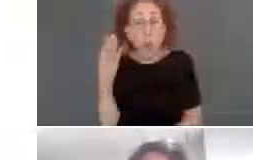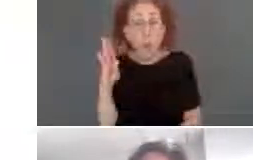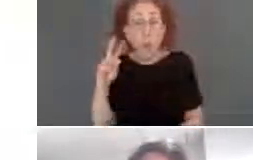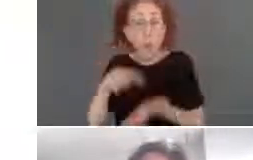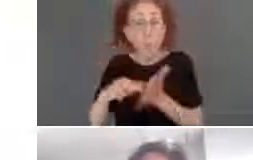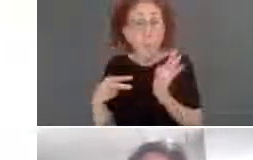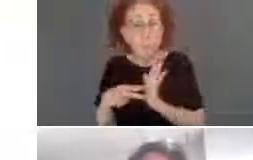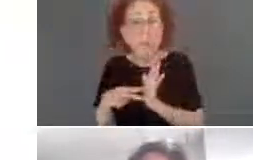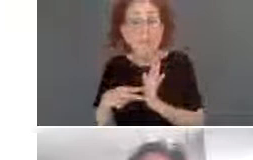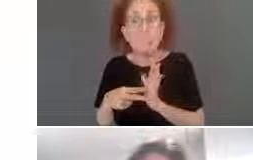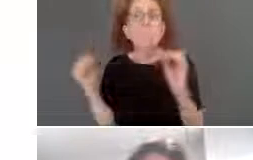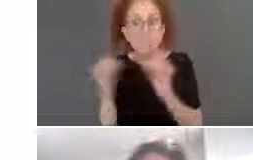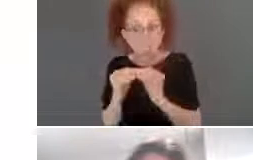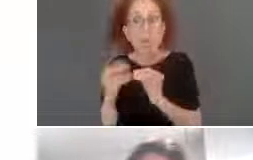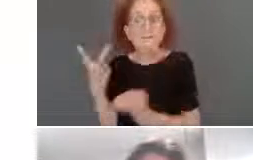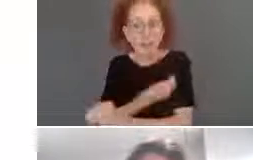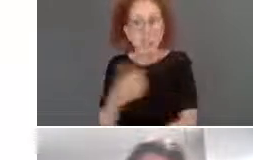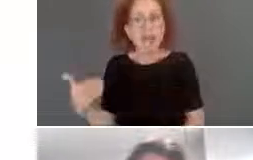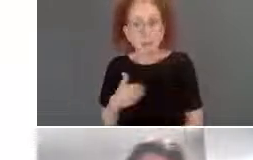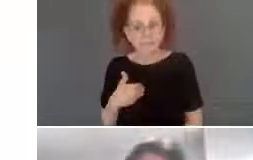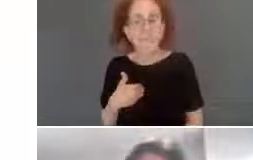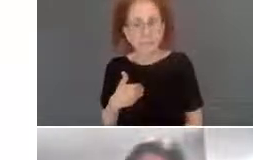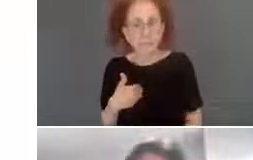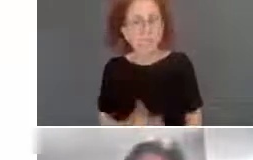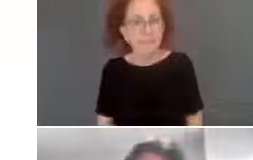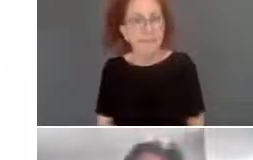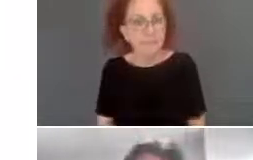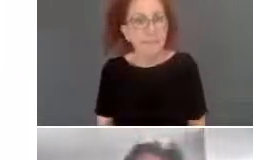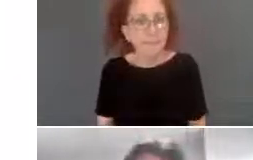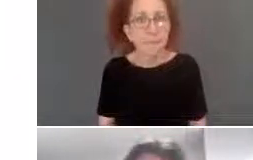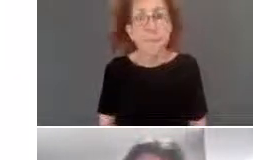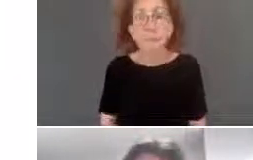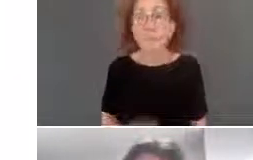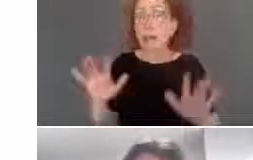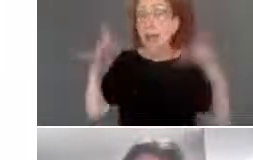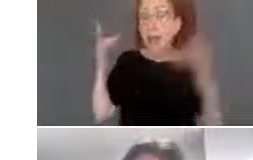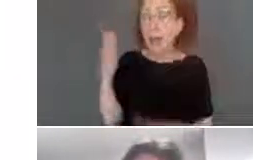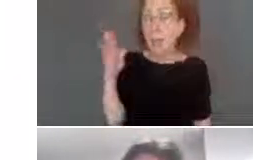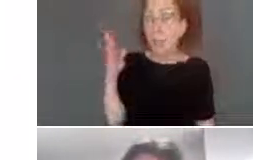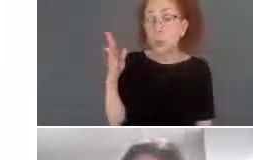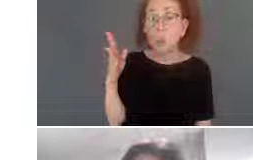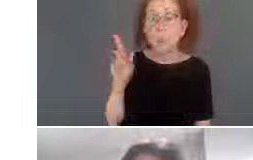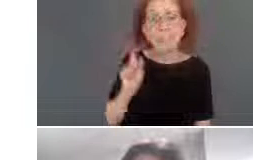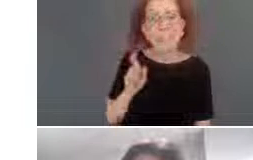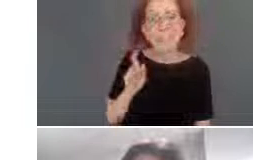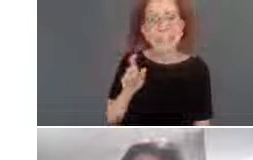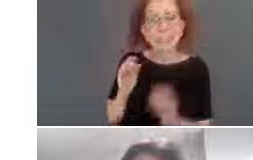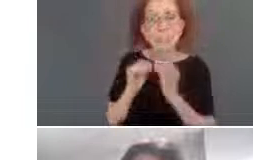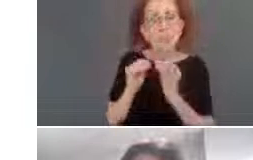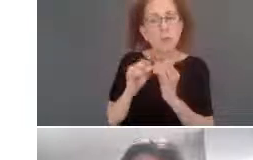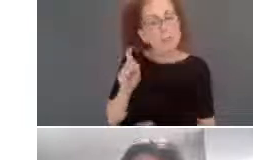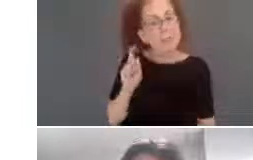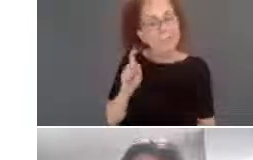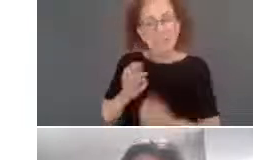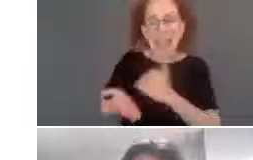have higher rates of vaccination, and some of the lighter blue areas are where we still have some work to go to help